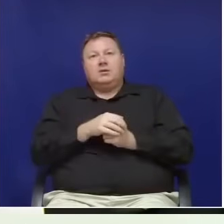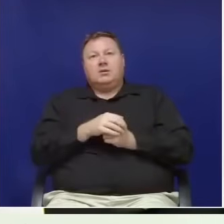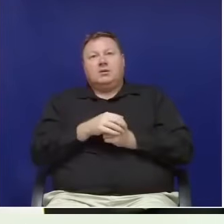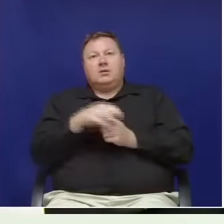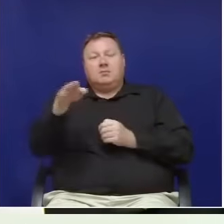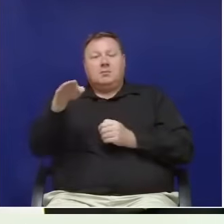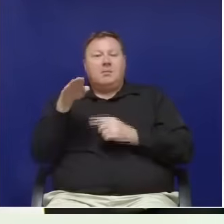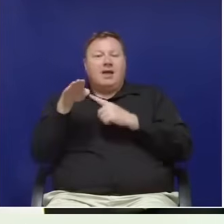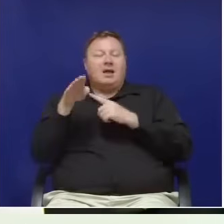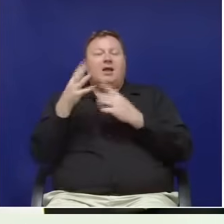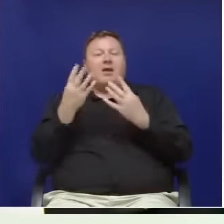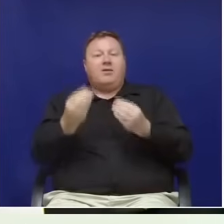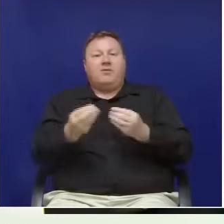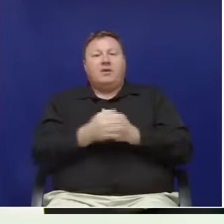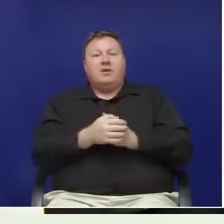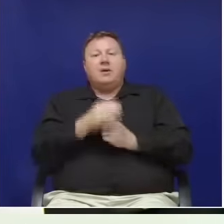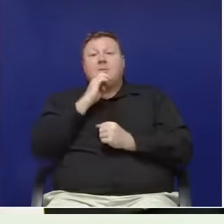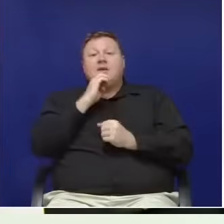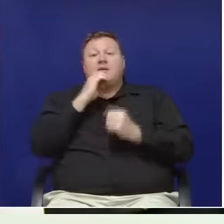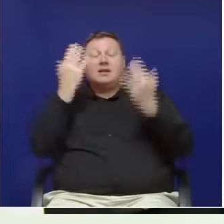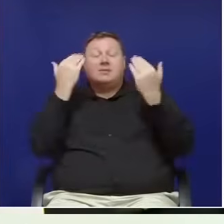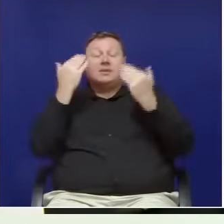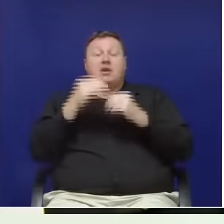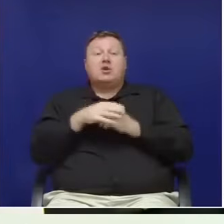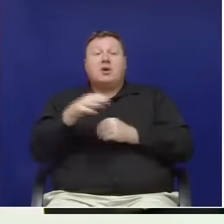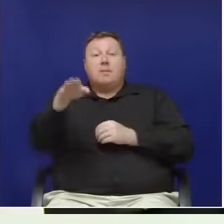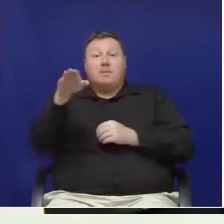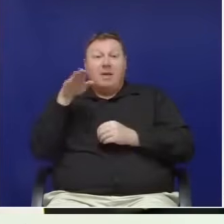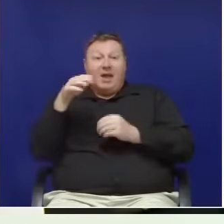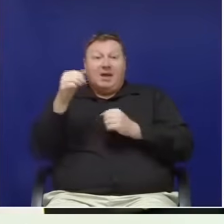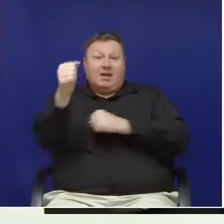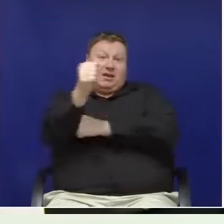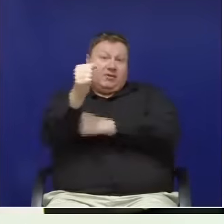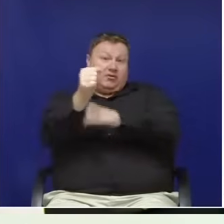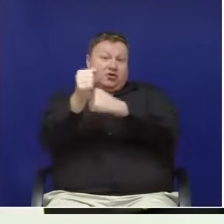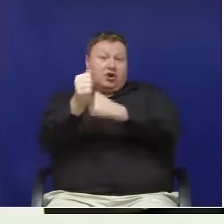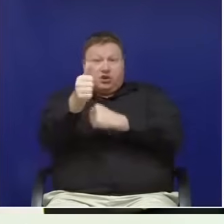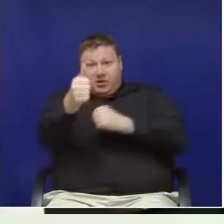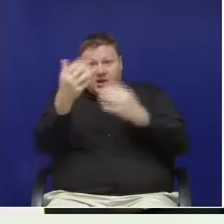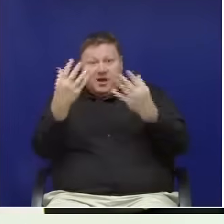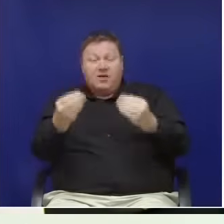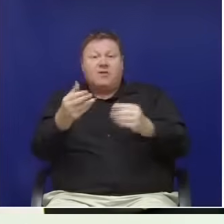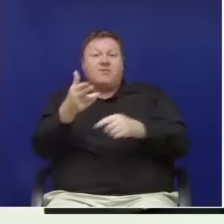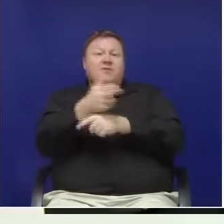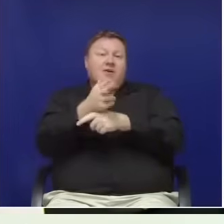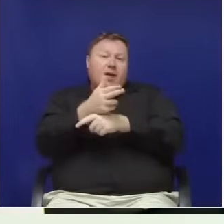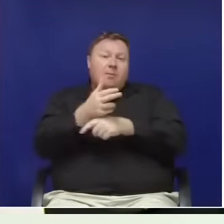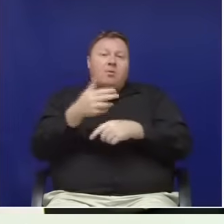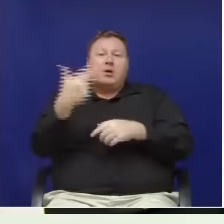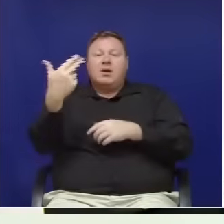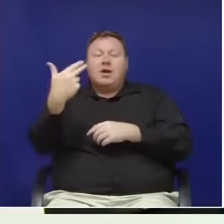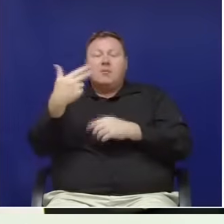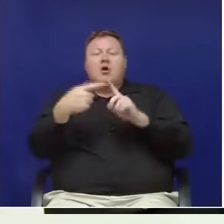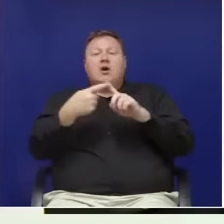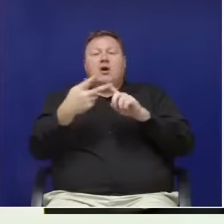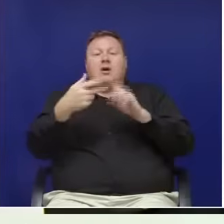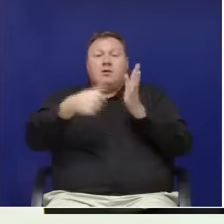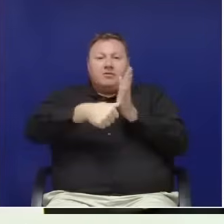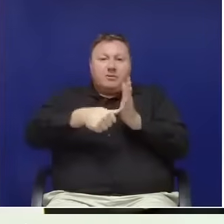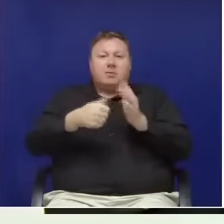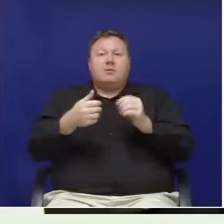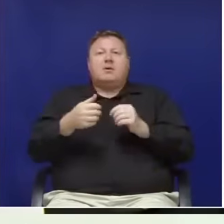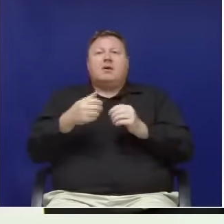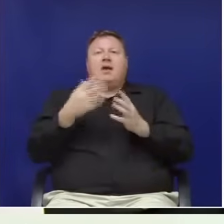our expectation is that the banks must use the infrastructure they already have, the cameras, the fingerprint scanners, as well as their